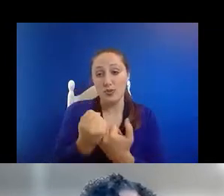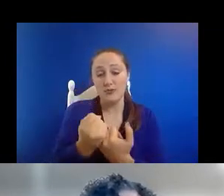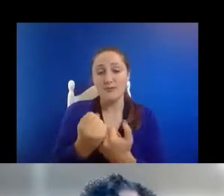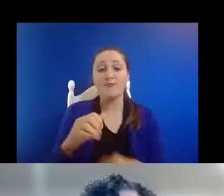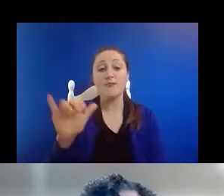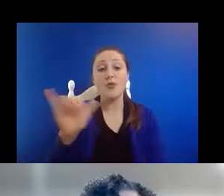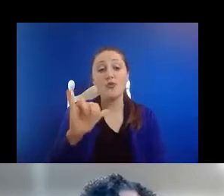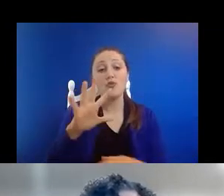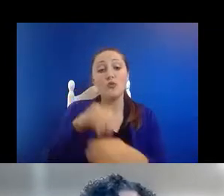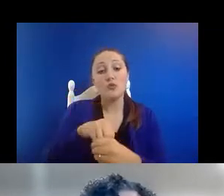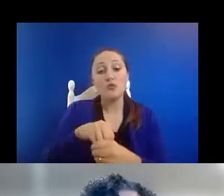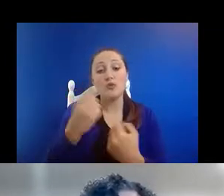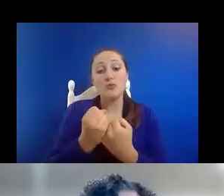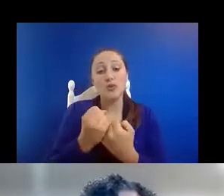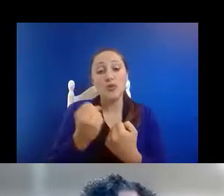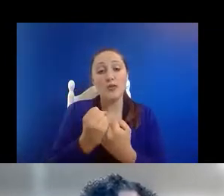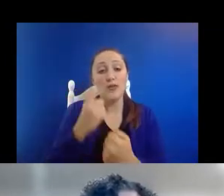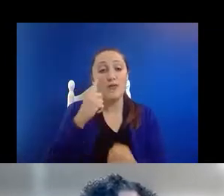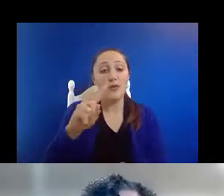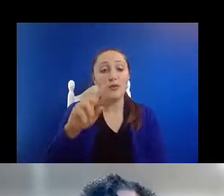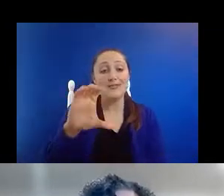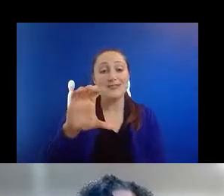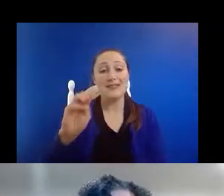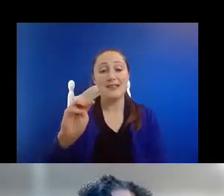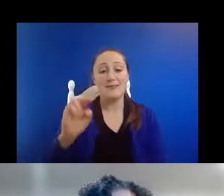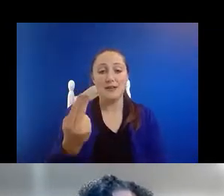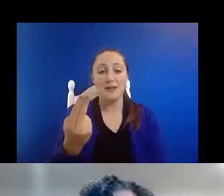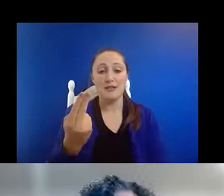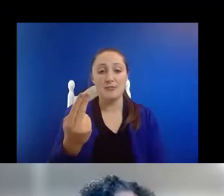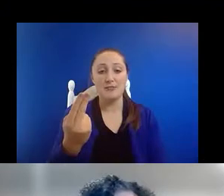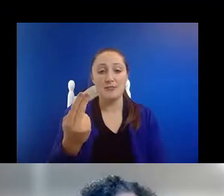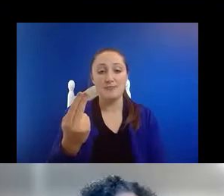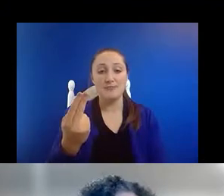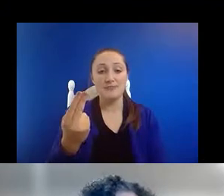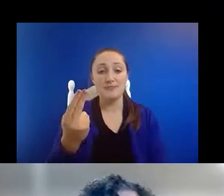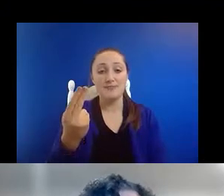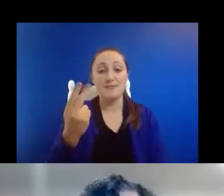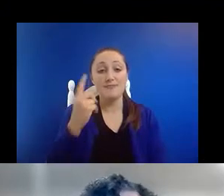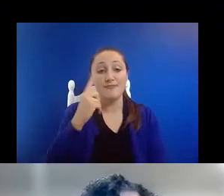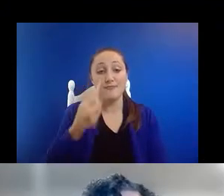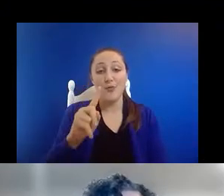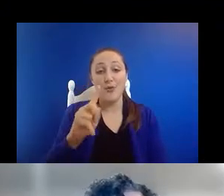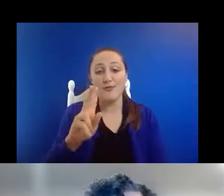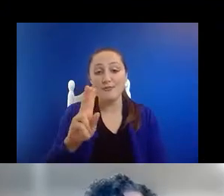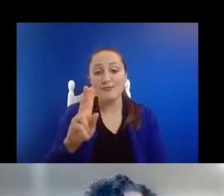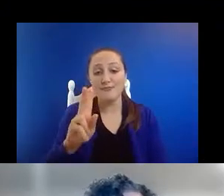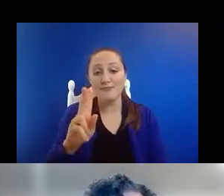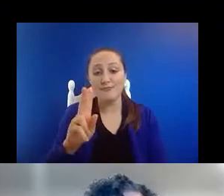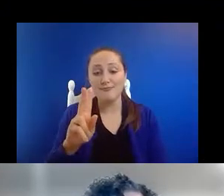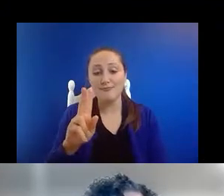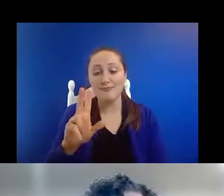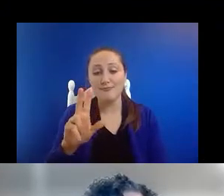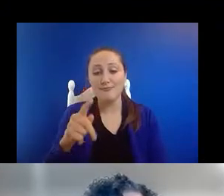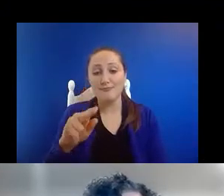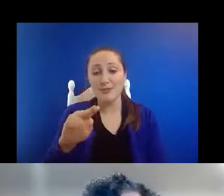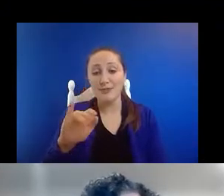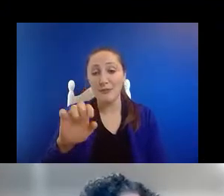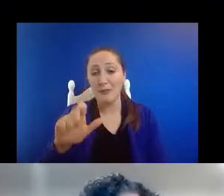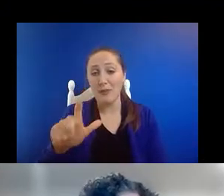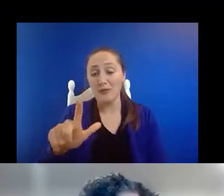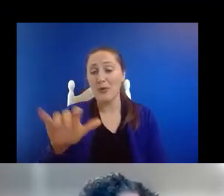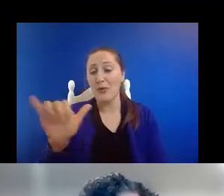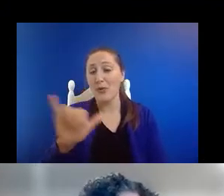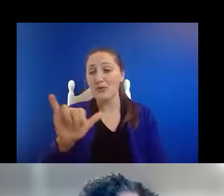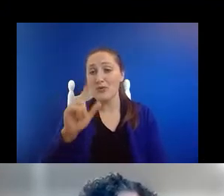provider contracting strategies and principles and outcome-based funding options, as well as transformation support for employment